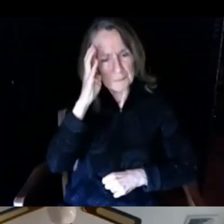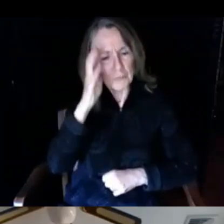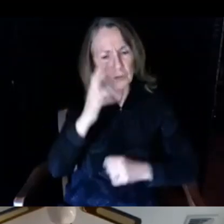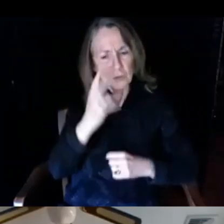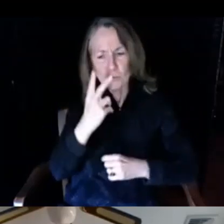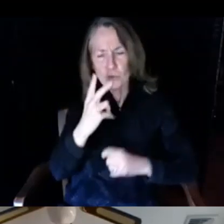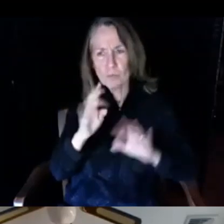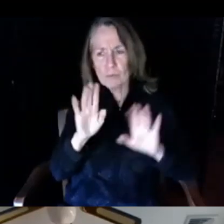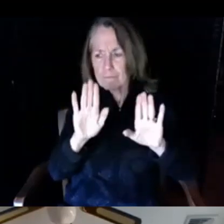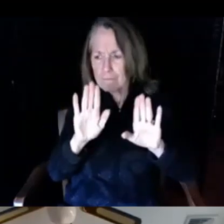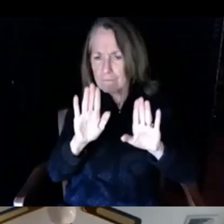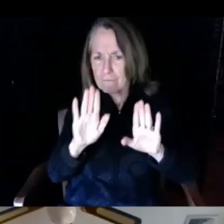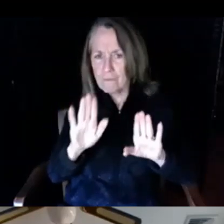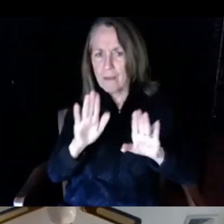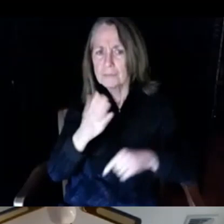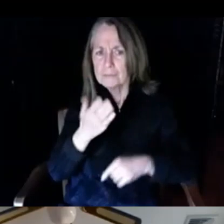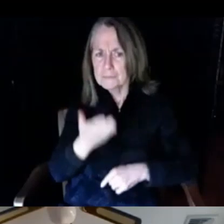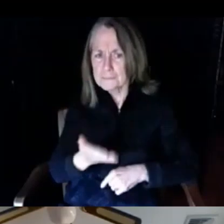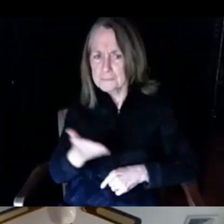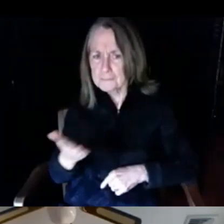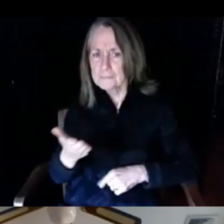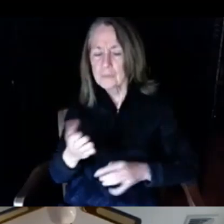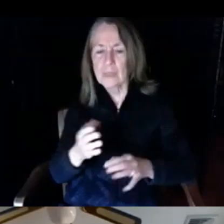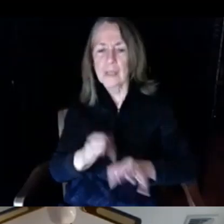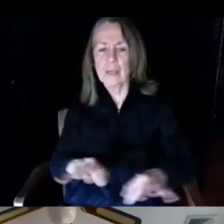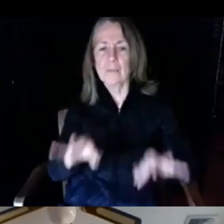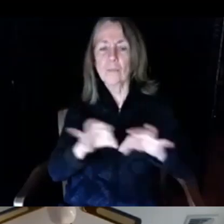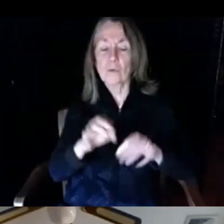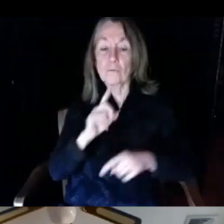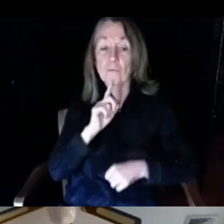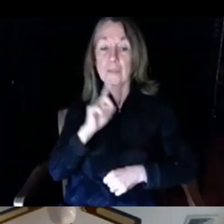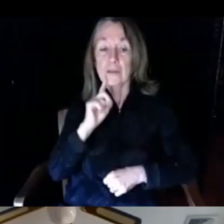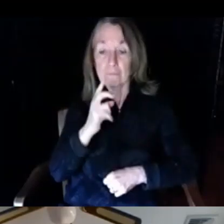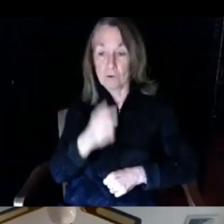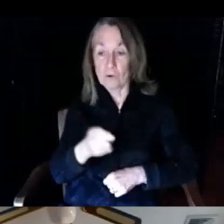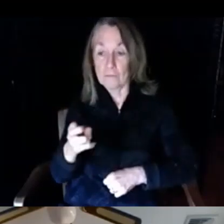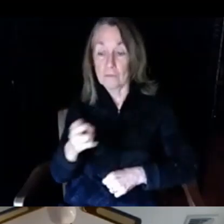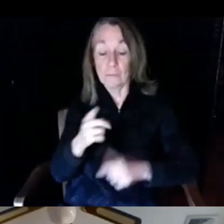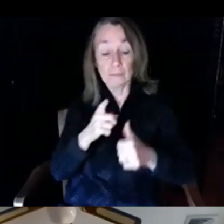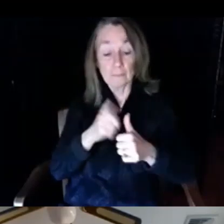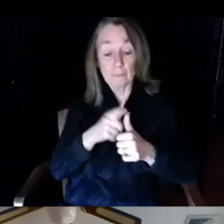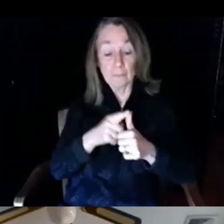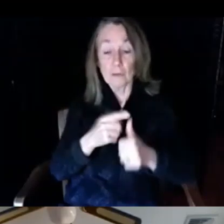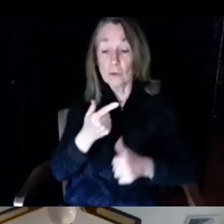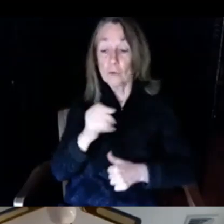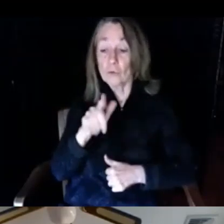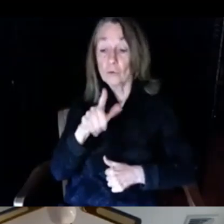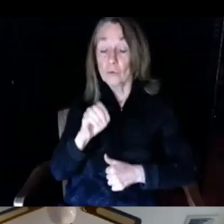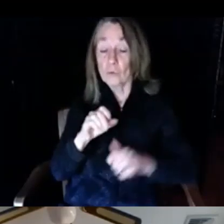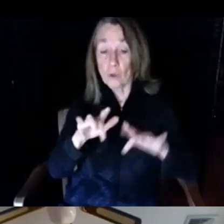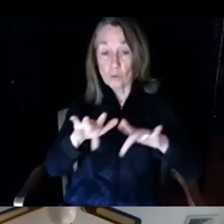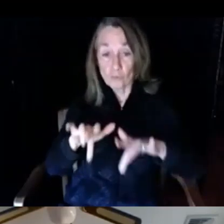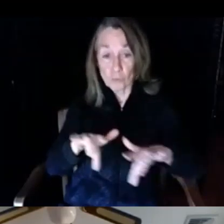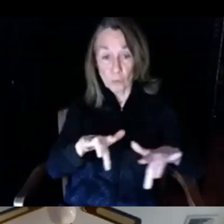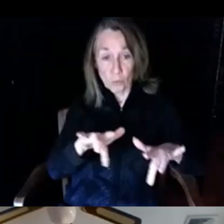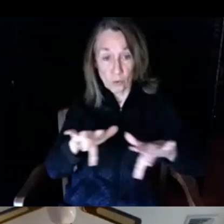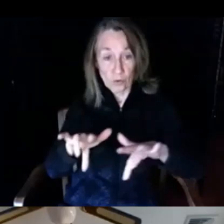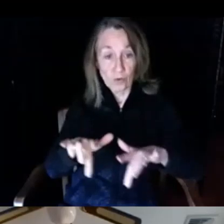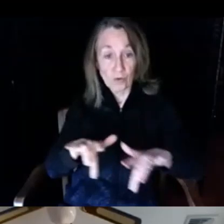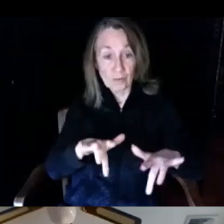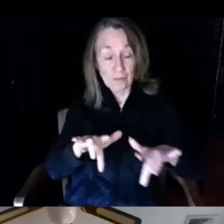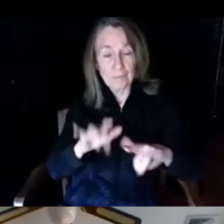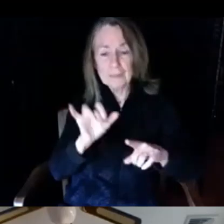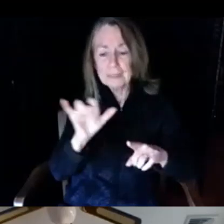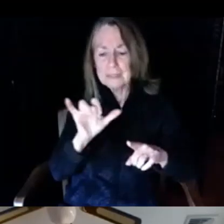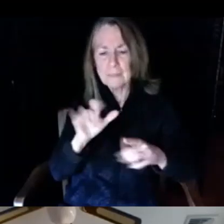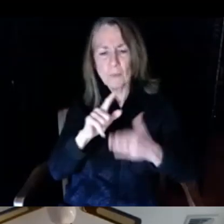fabulous features that I really think are important for the deaf and hard of hearing. One is called Google Recorder, which is similar to what